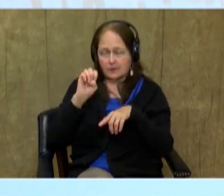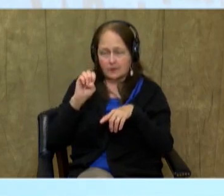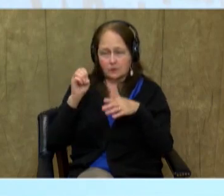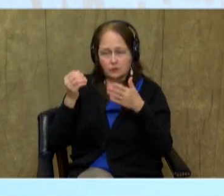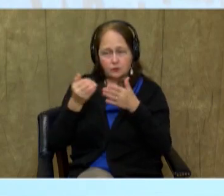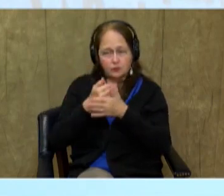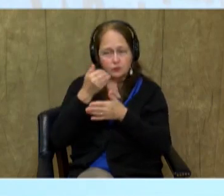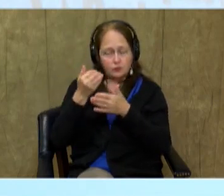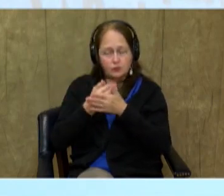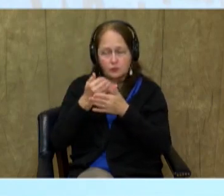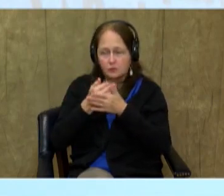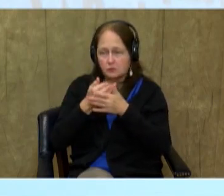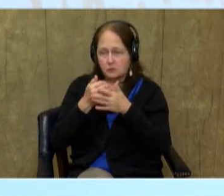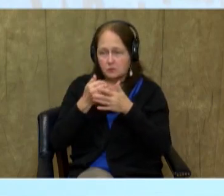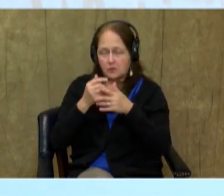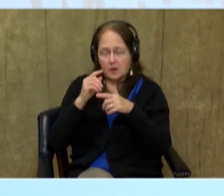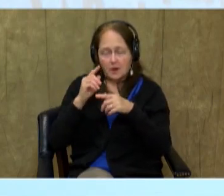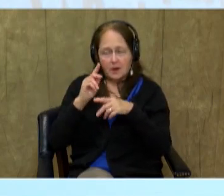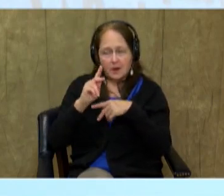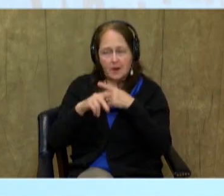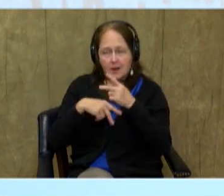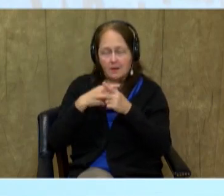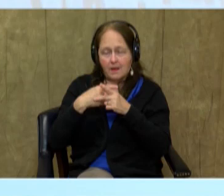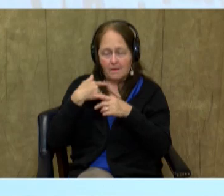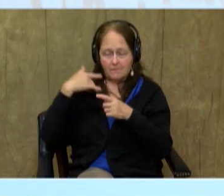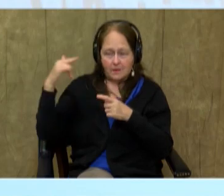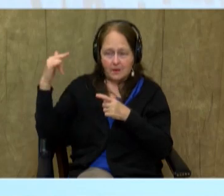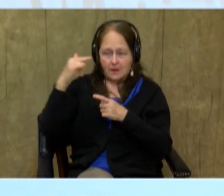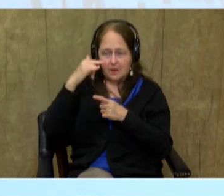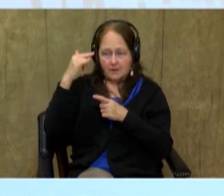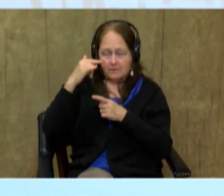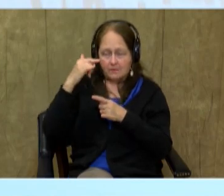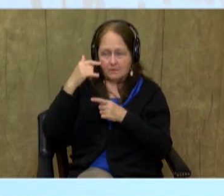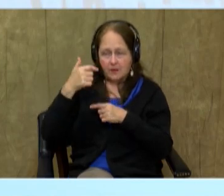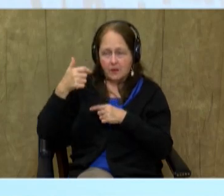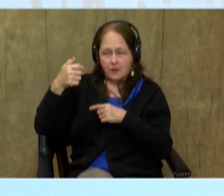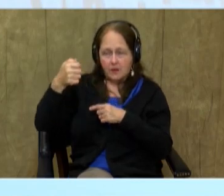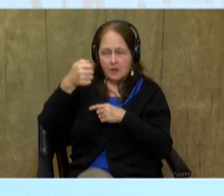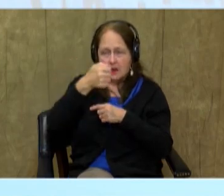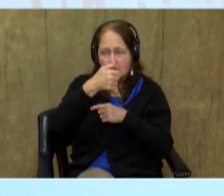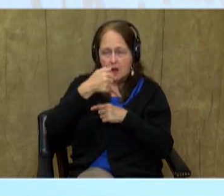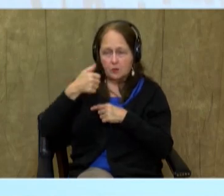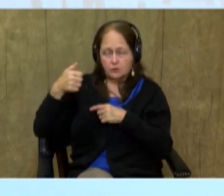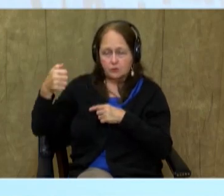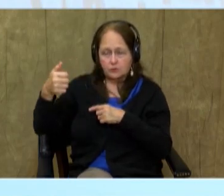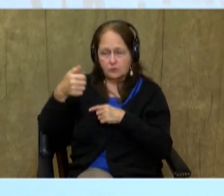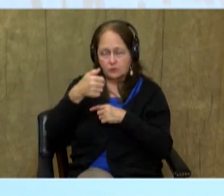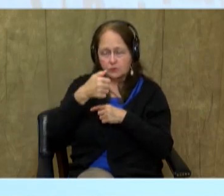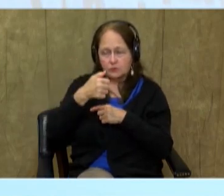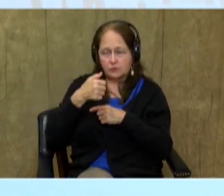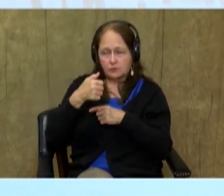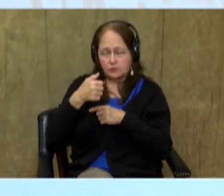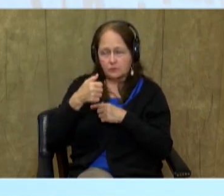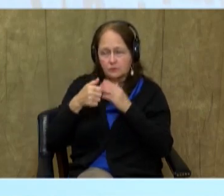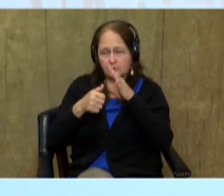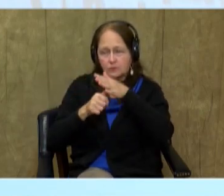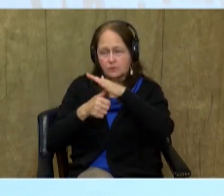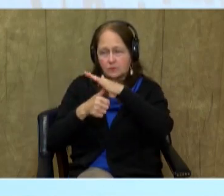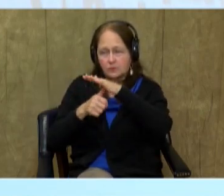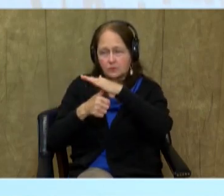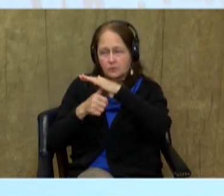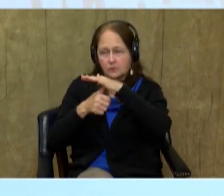of flight. There were airplanes and helicopters, but airplanes and helicopters fly using the same